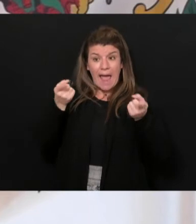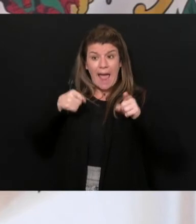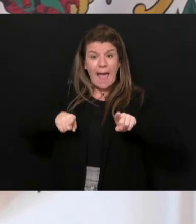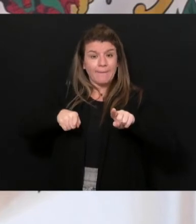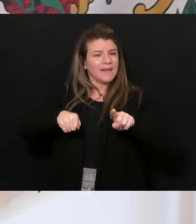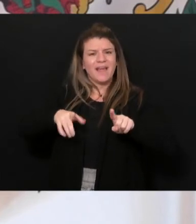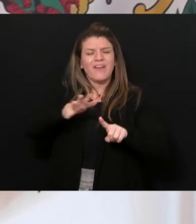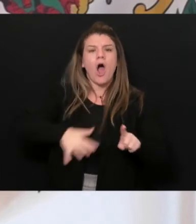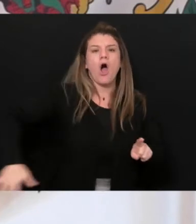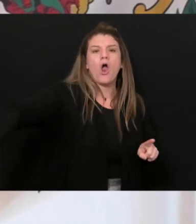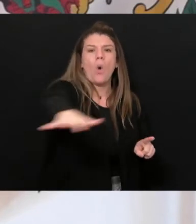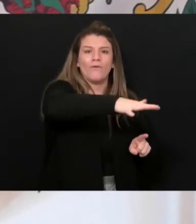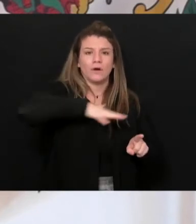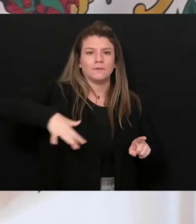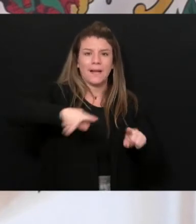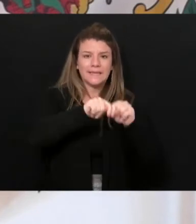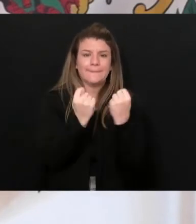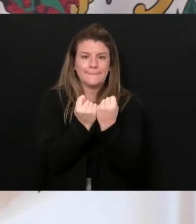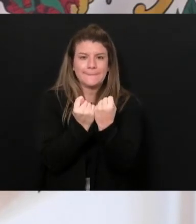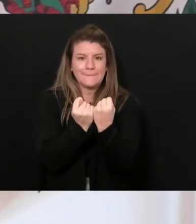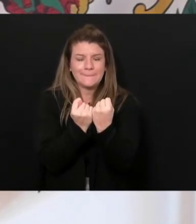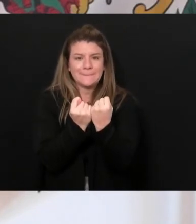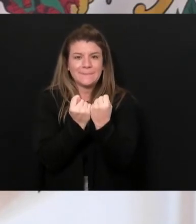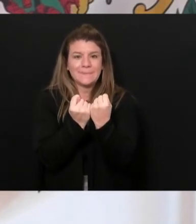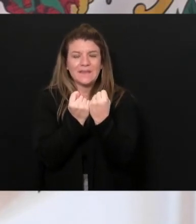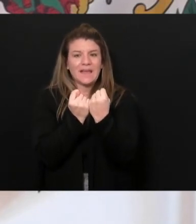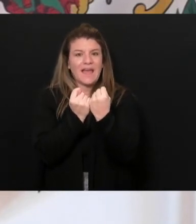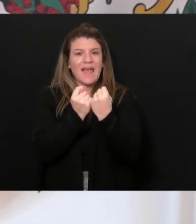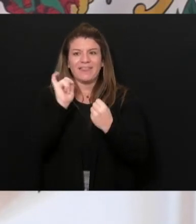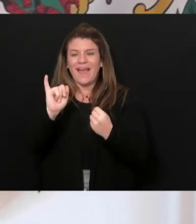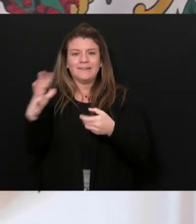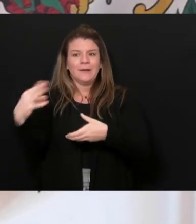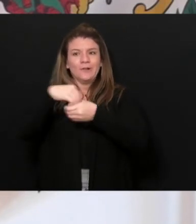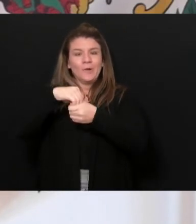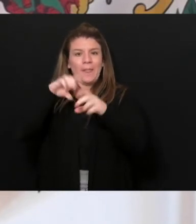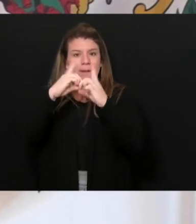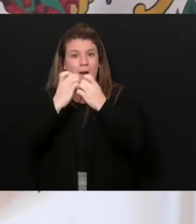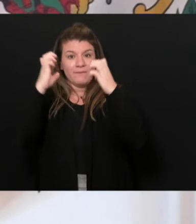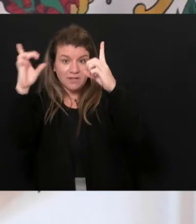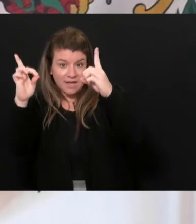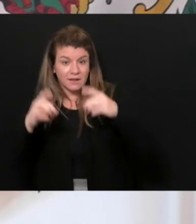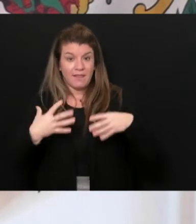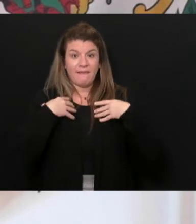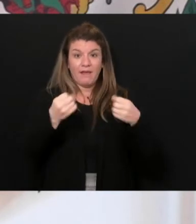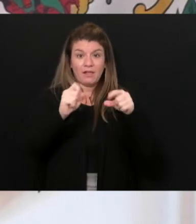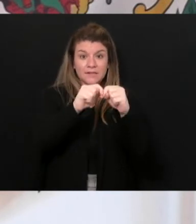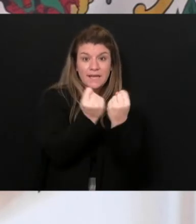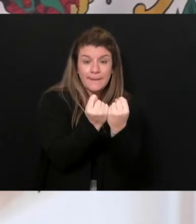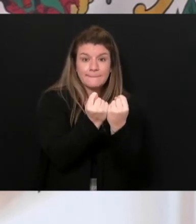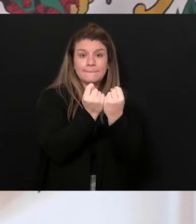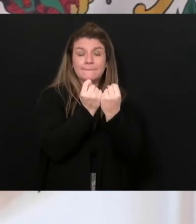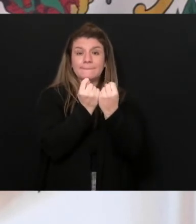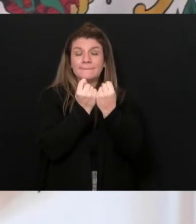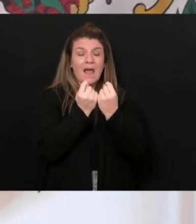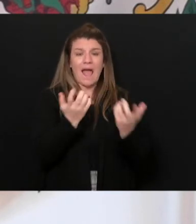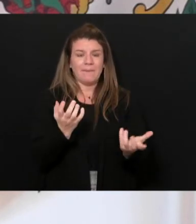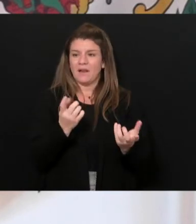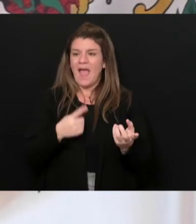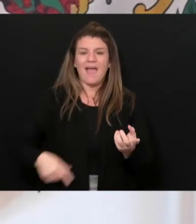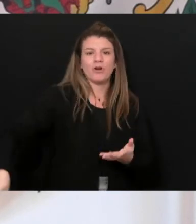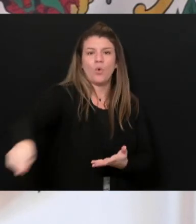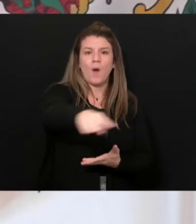all across the sector. These ideas come from the Department of Education and our health experts and all the input that I can have